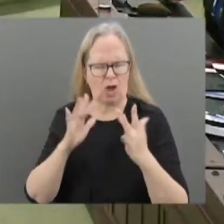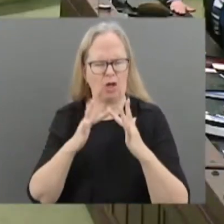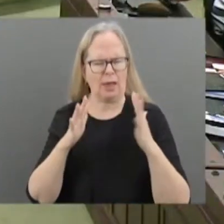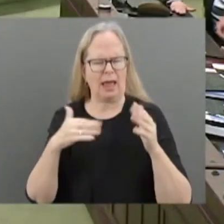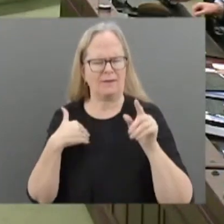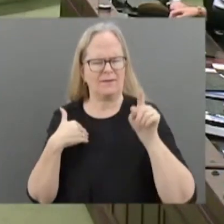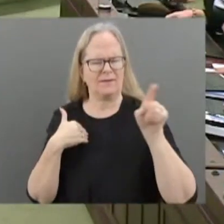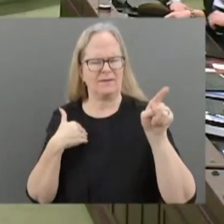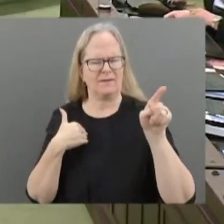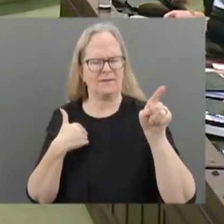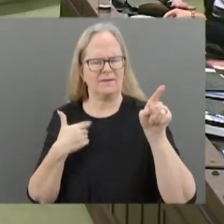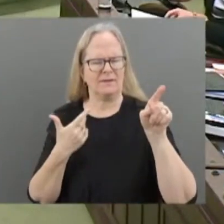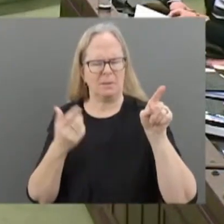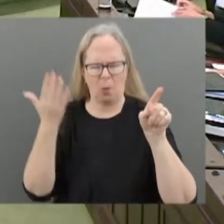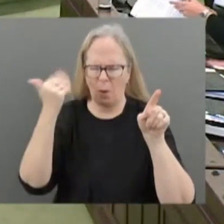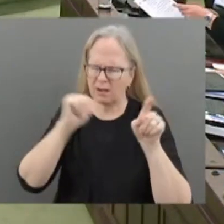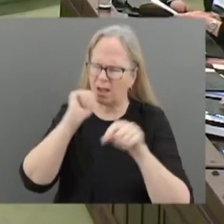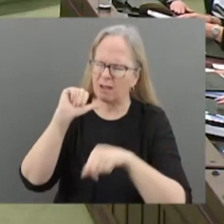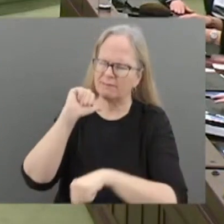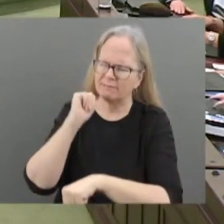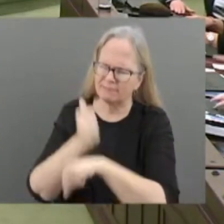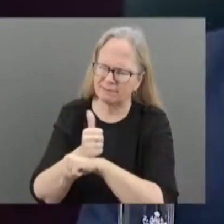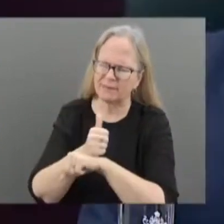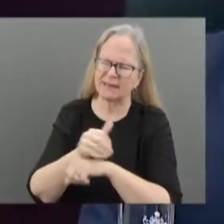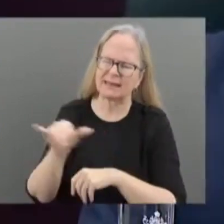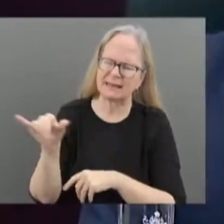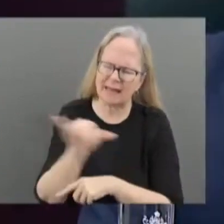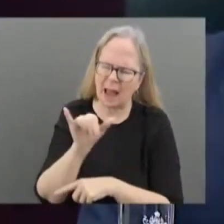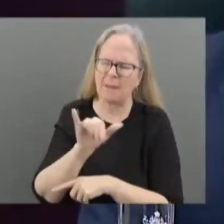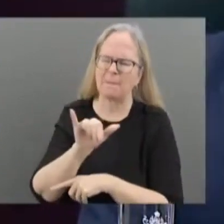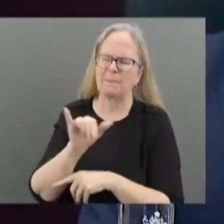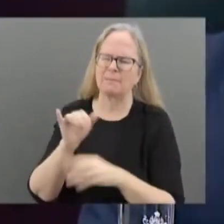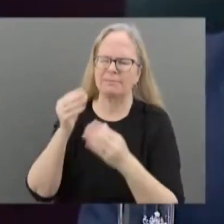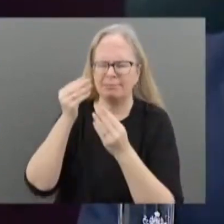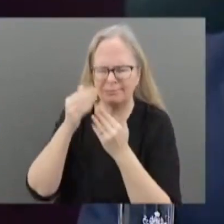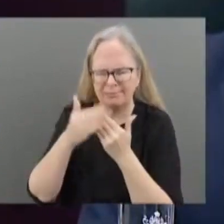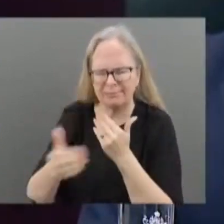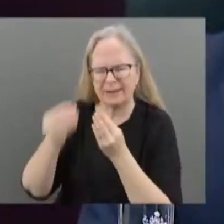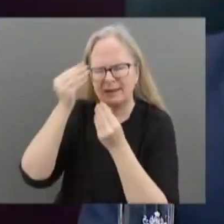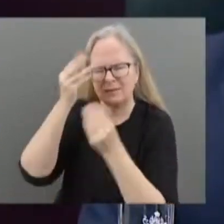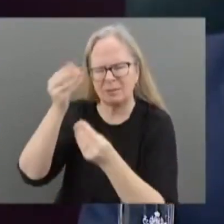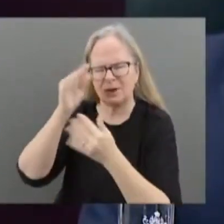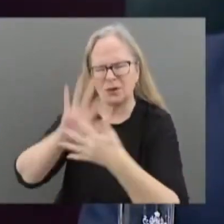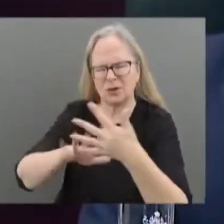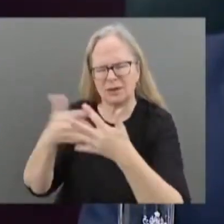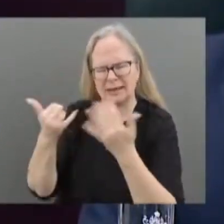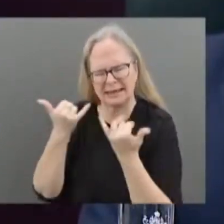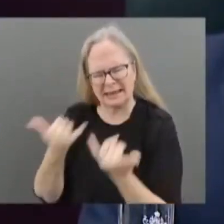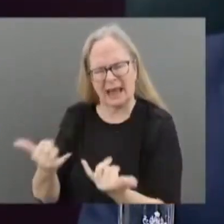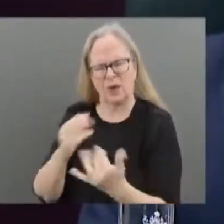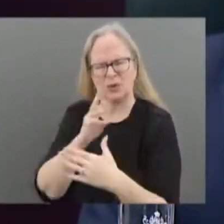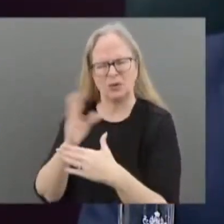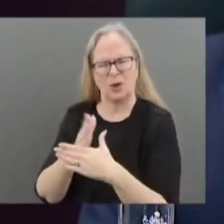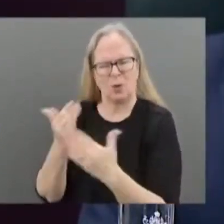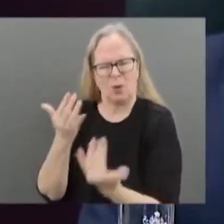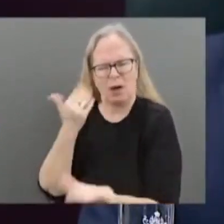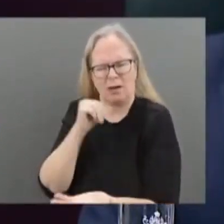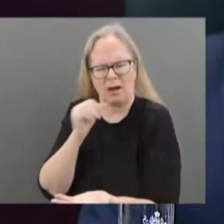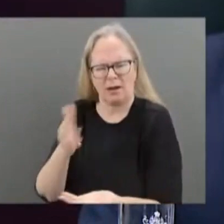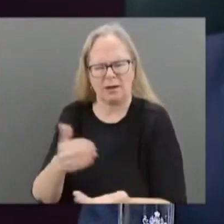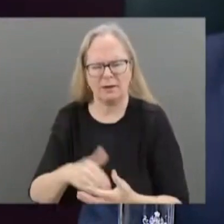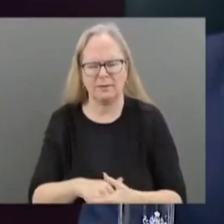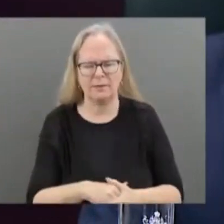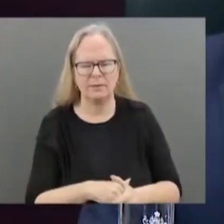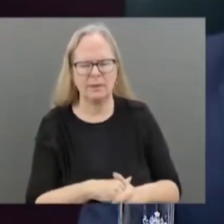The Honourable Minister of Environment Protected Areas. Mr. Speaker, because not all basins do they require these to